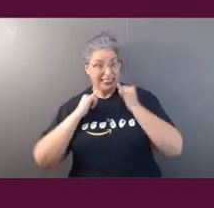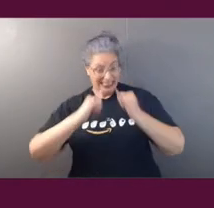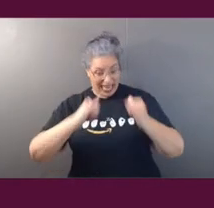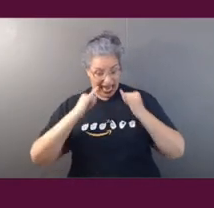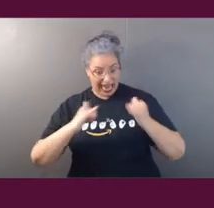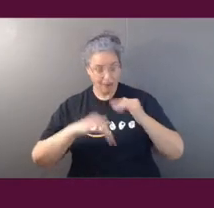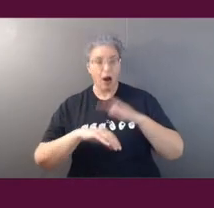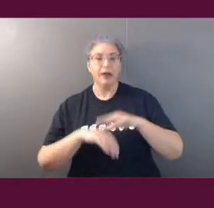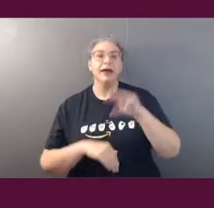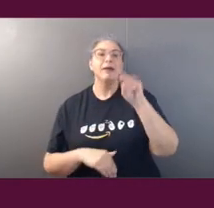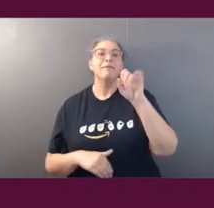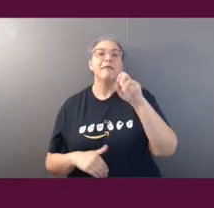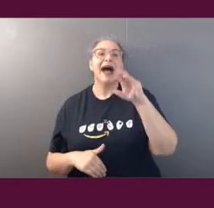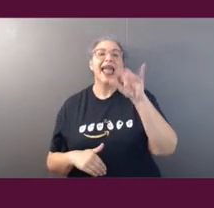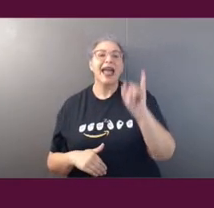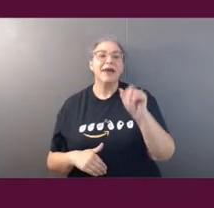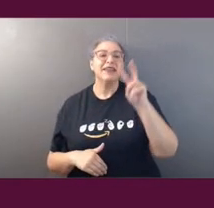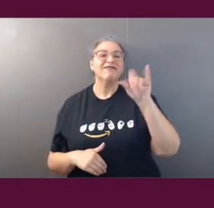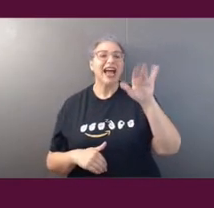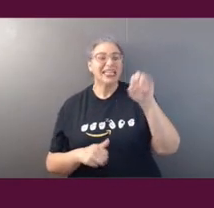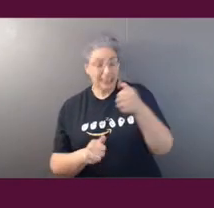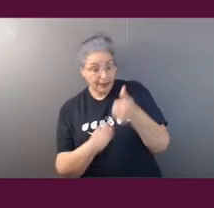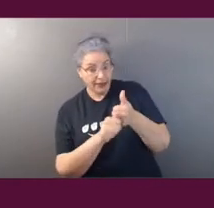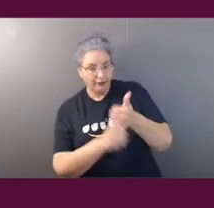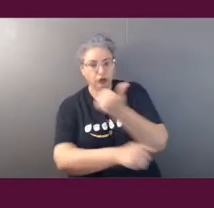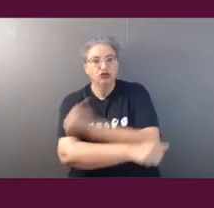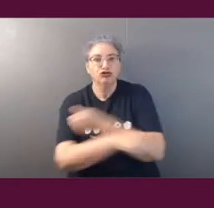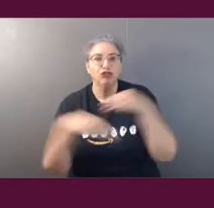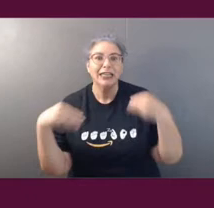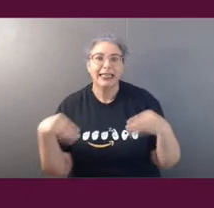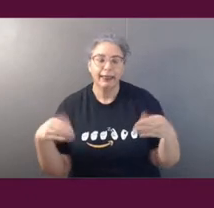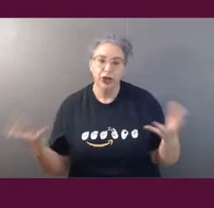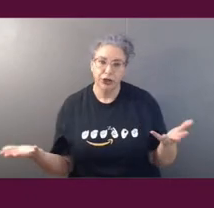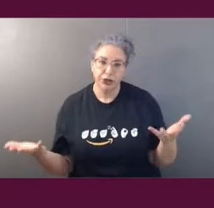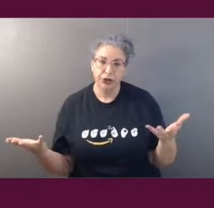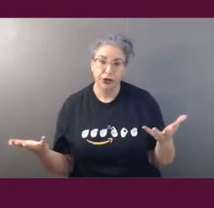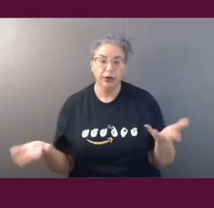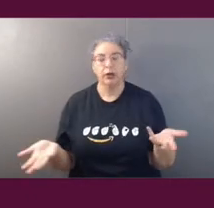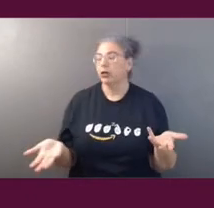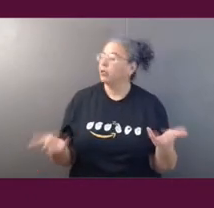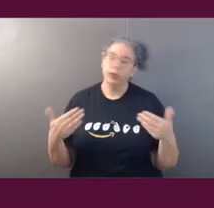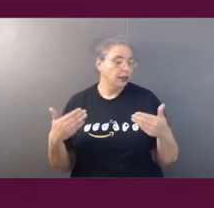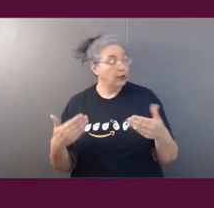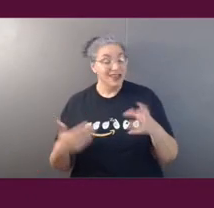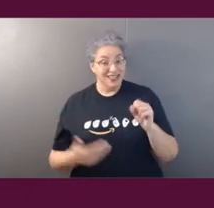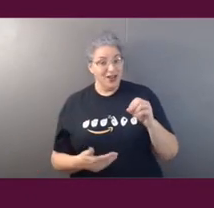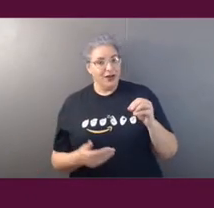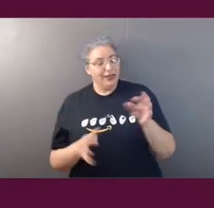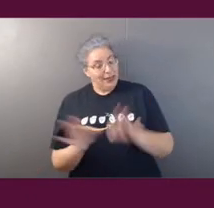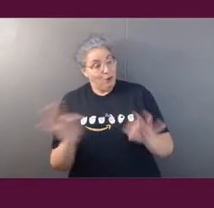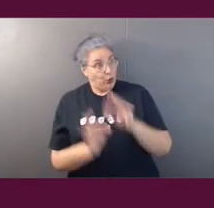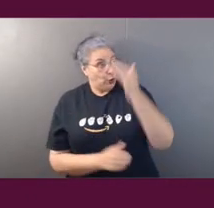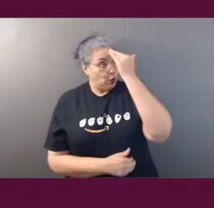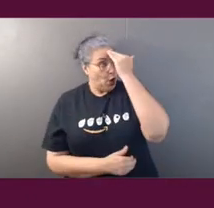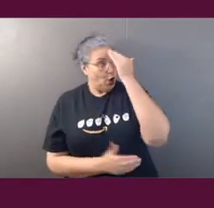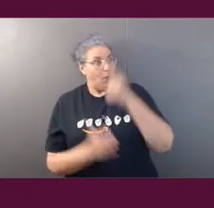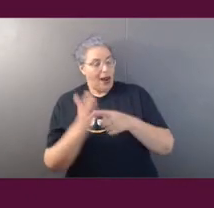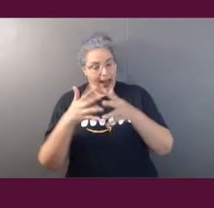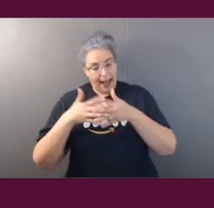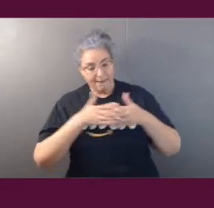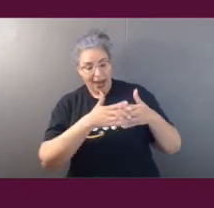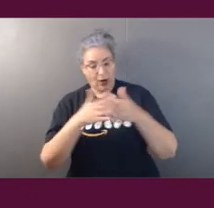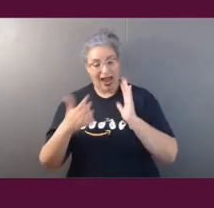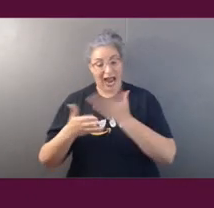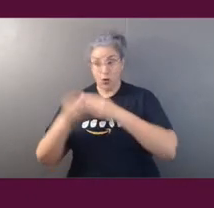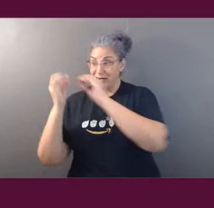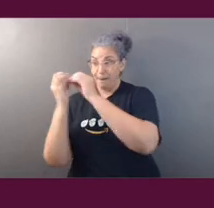of, right? So to know what the statistics are for my community, for, you know, it's